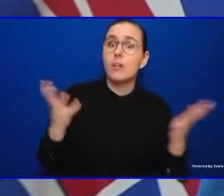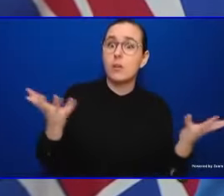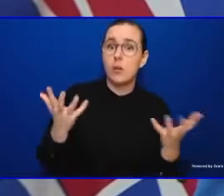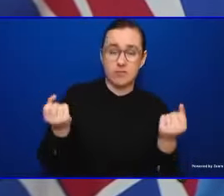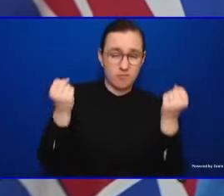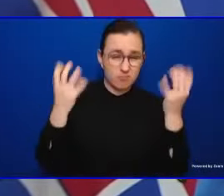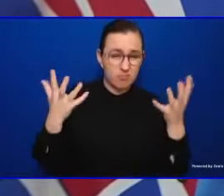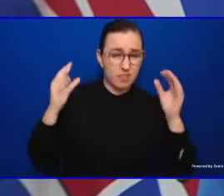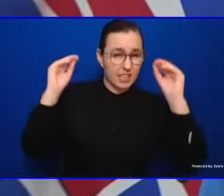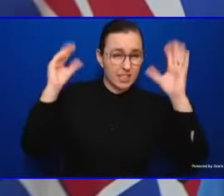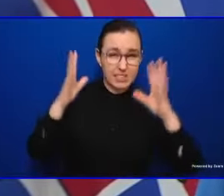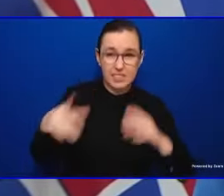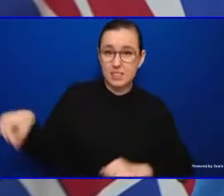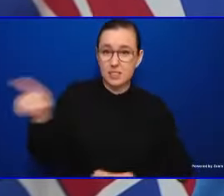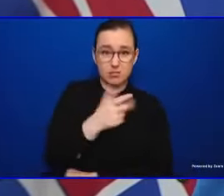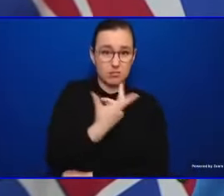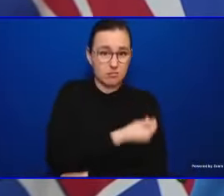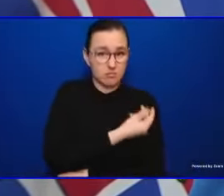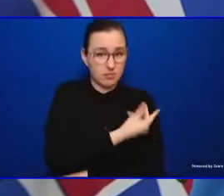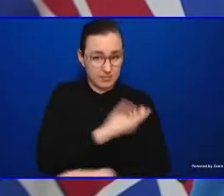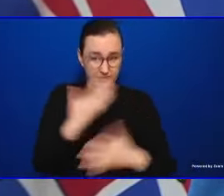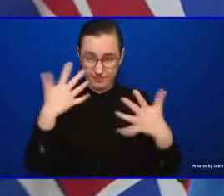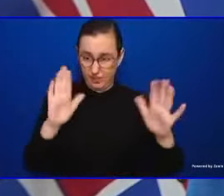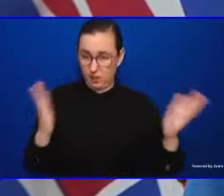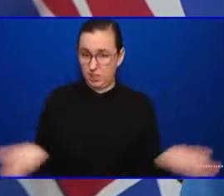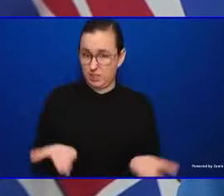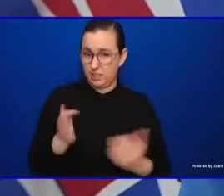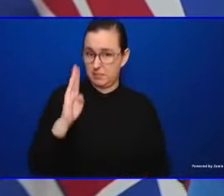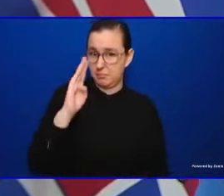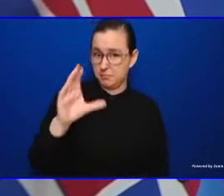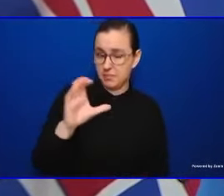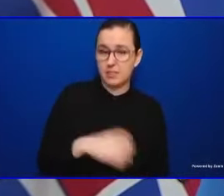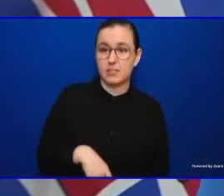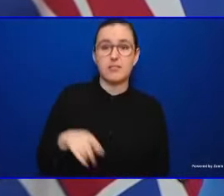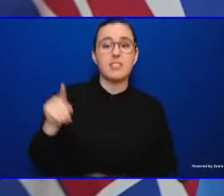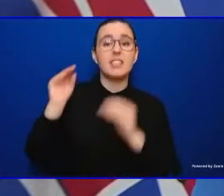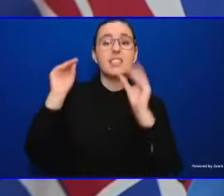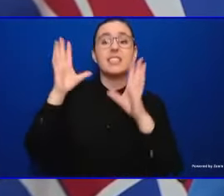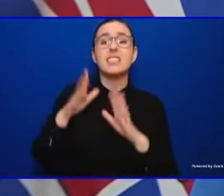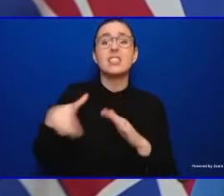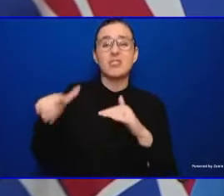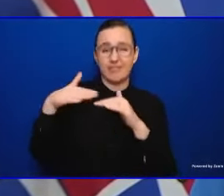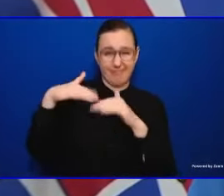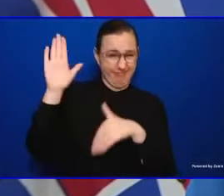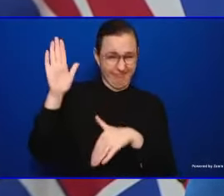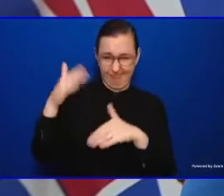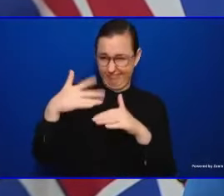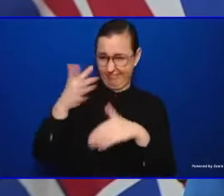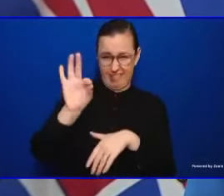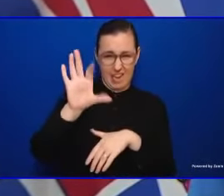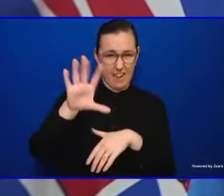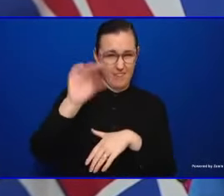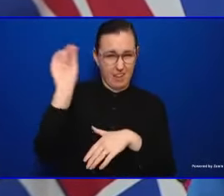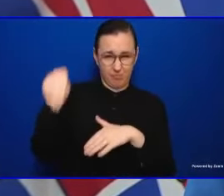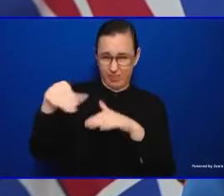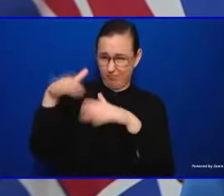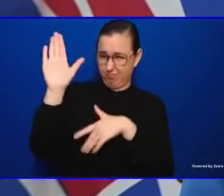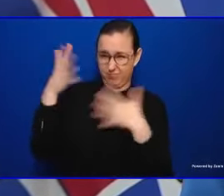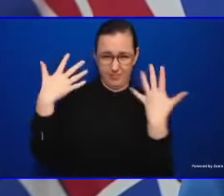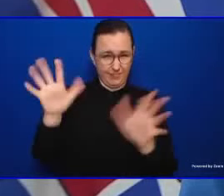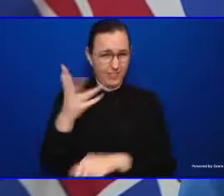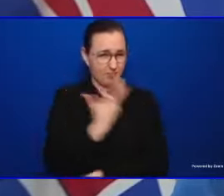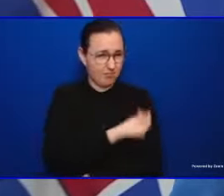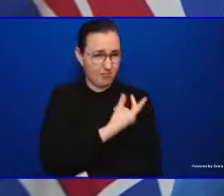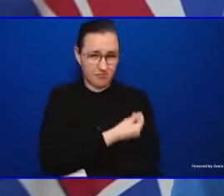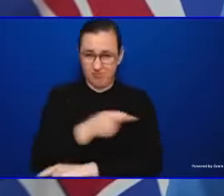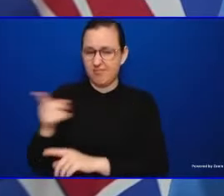know, the vaccination rate amongst teachers is upwards of 95%, according to the Teachers Federation. And